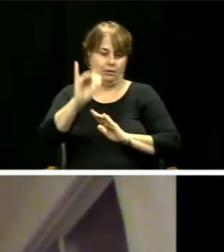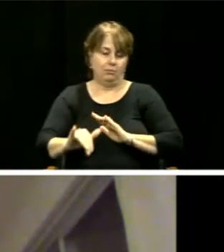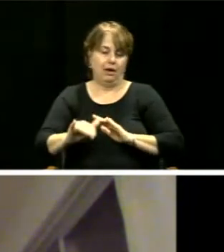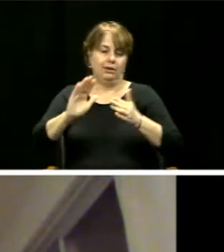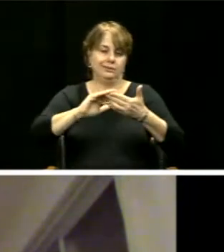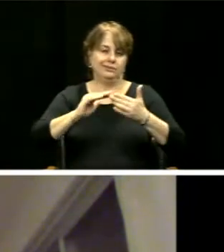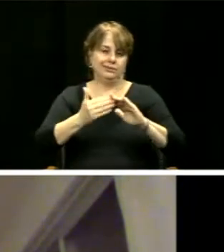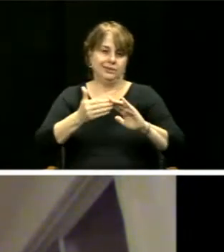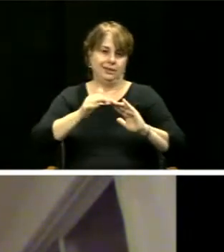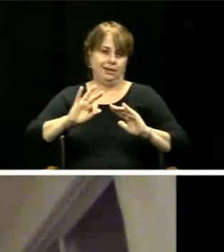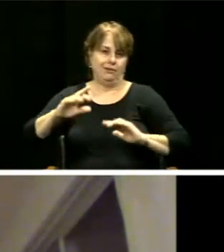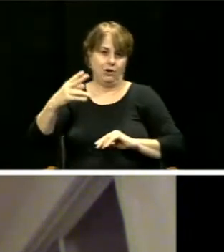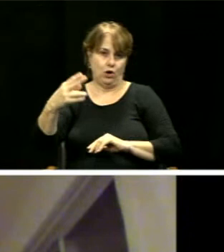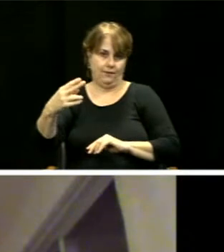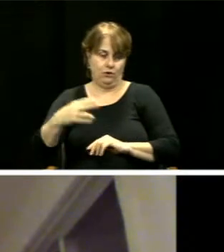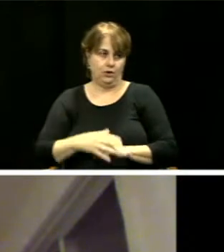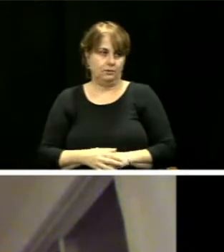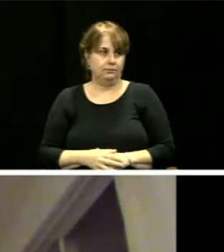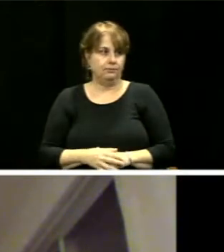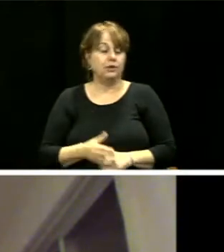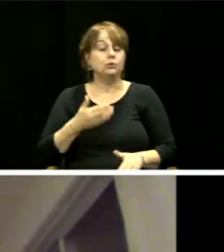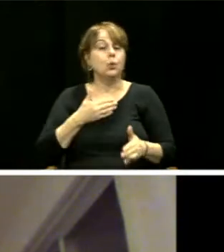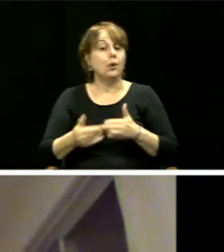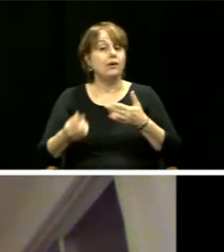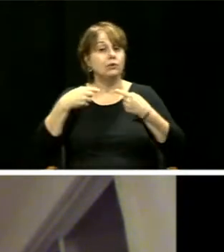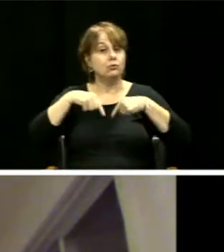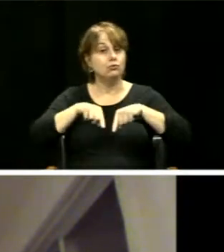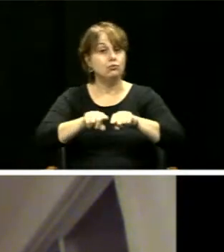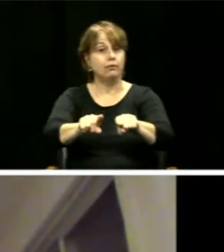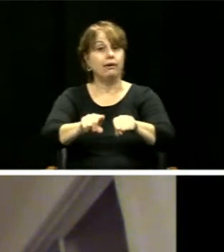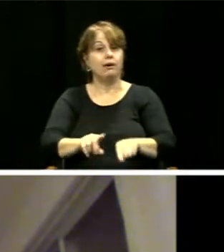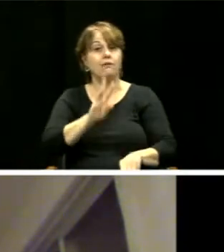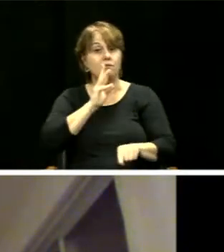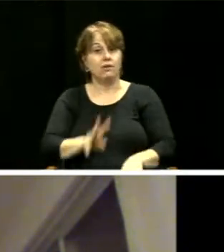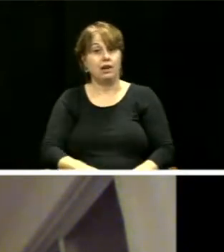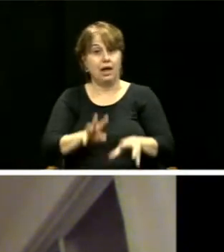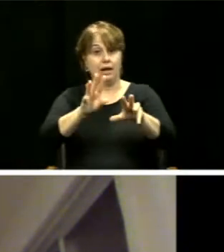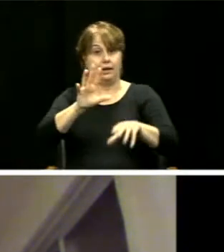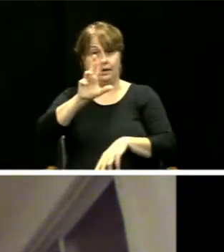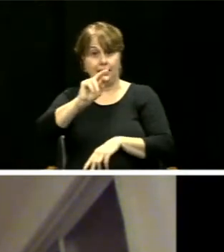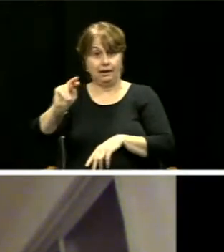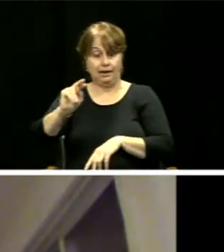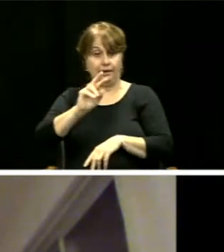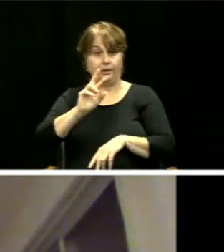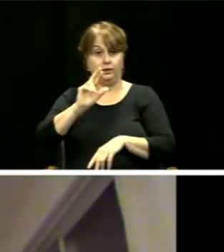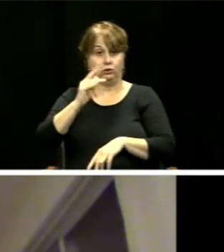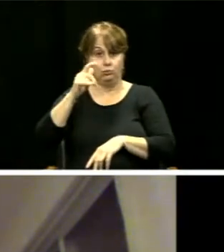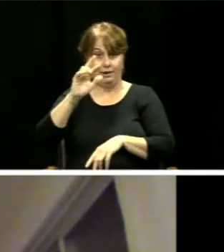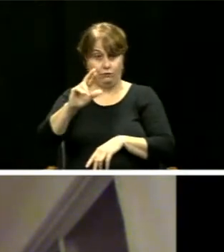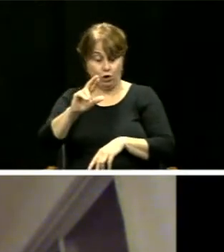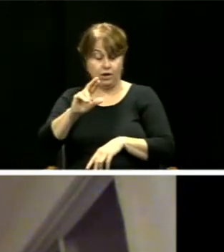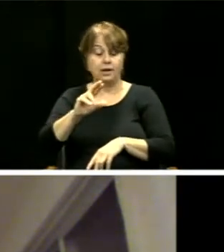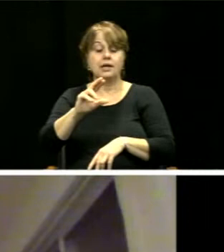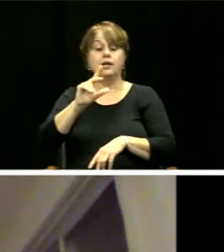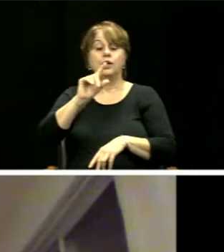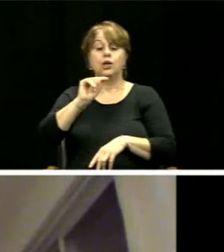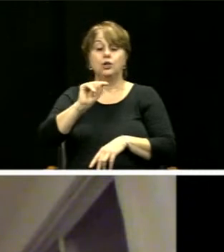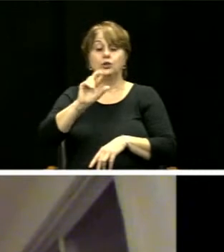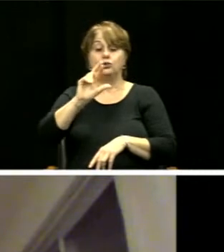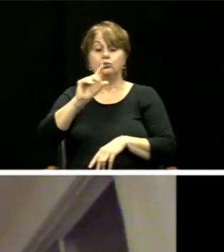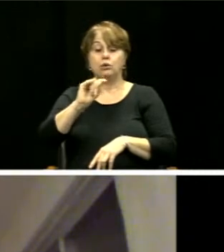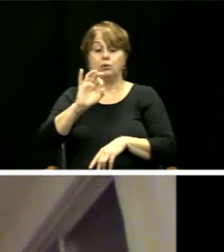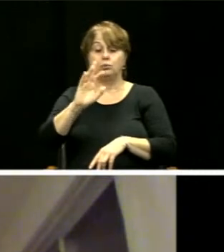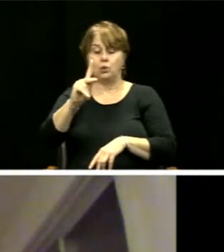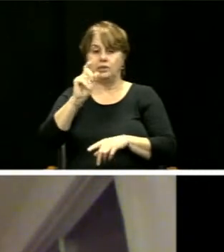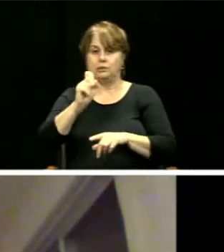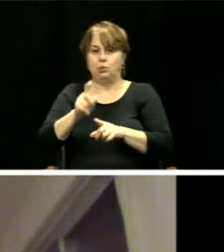Hartford. So even during a flood in Connecticut River, the Trout Brook, which goes to South Branch, which then goes to the north, which then goes to